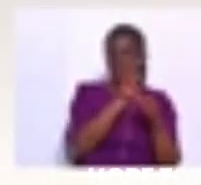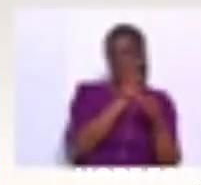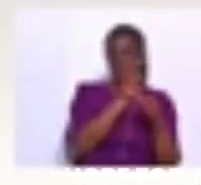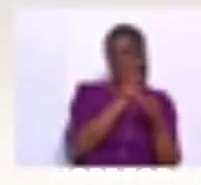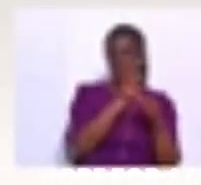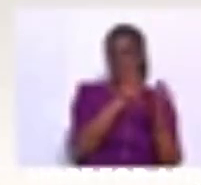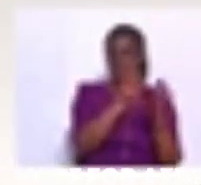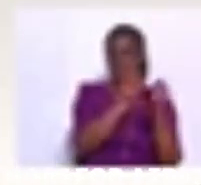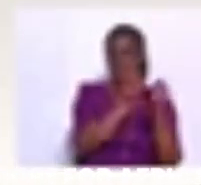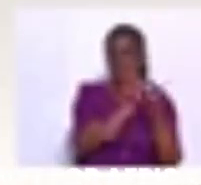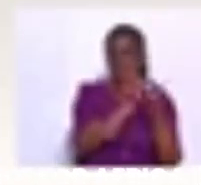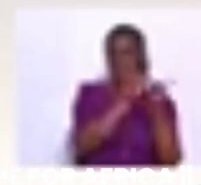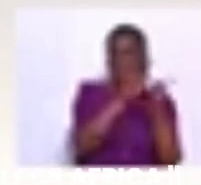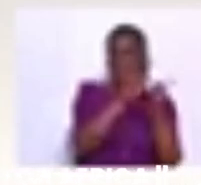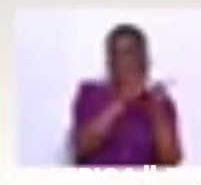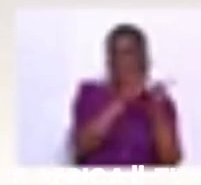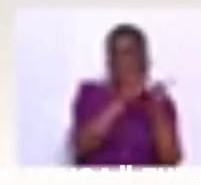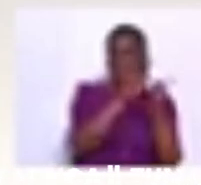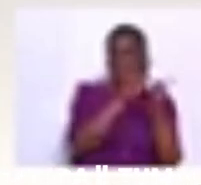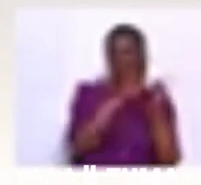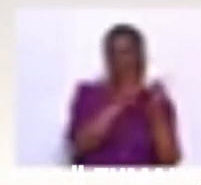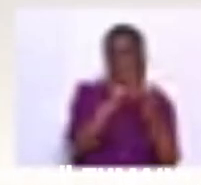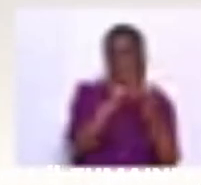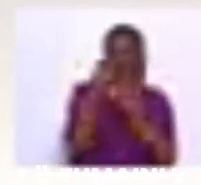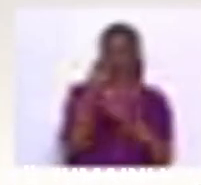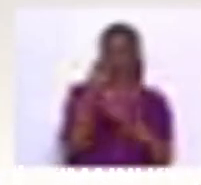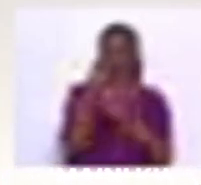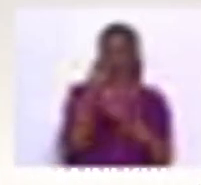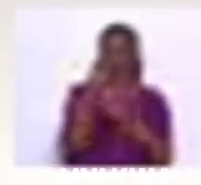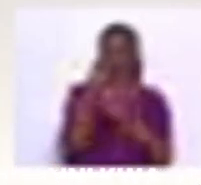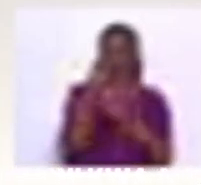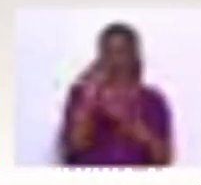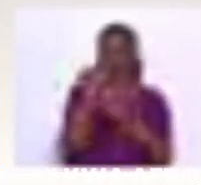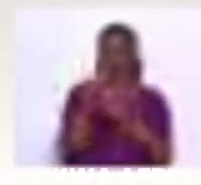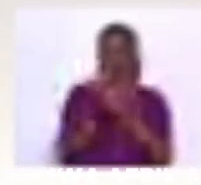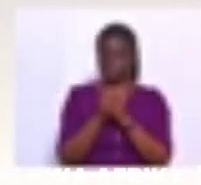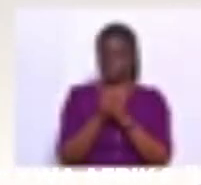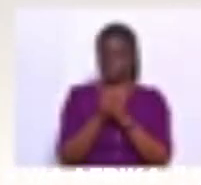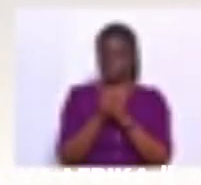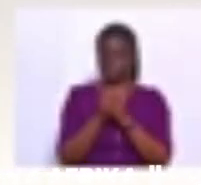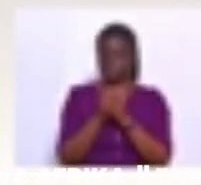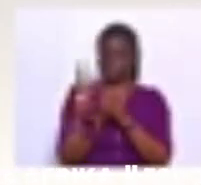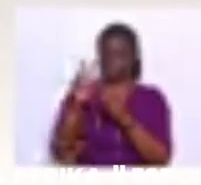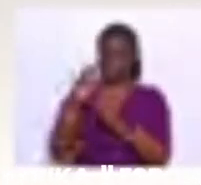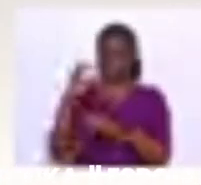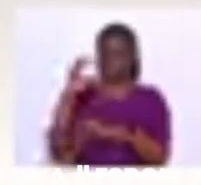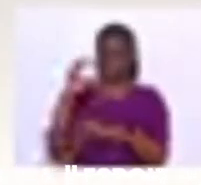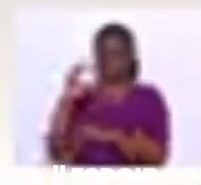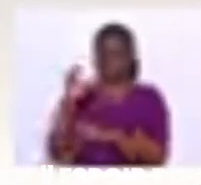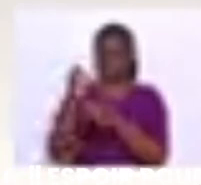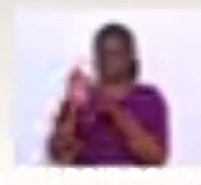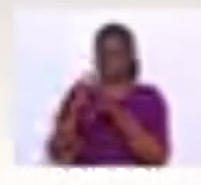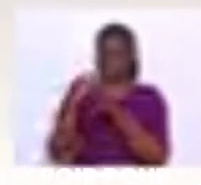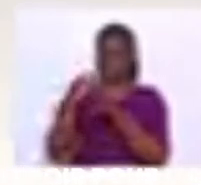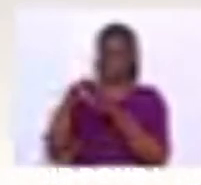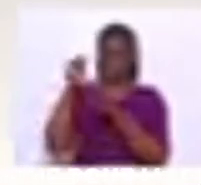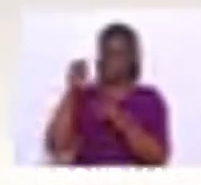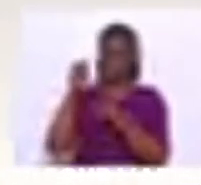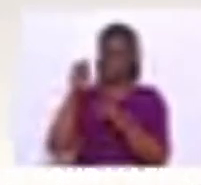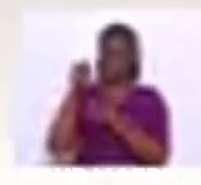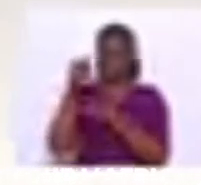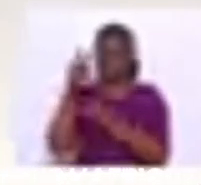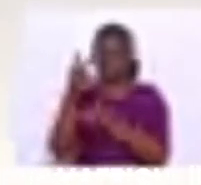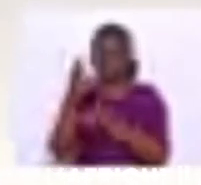C IV, very good if you take it to 10 to 20 grams per day.